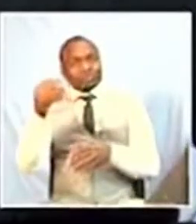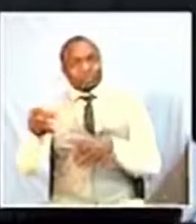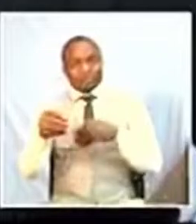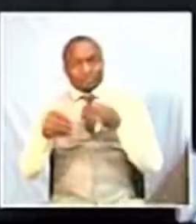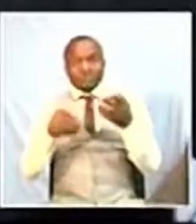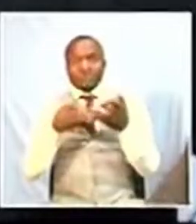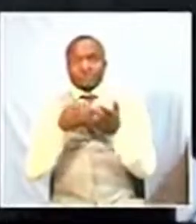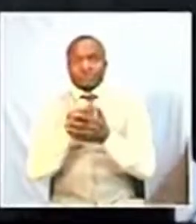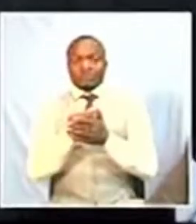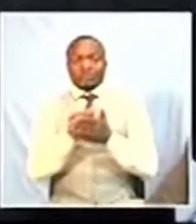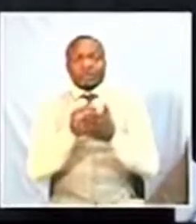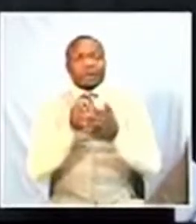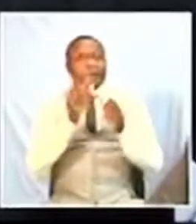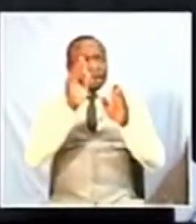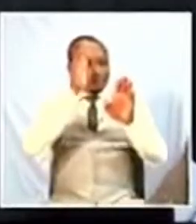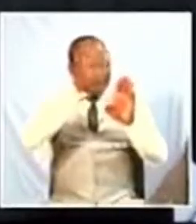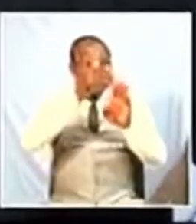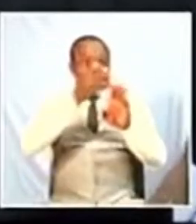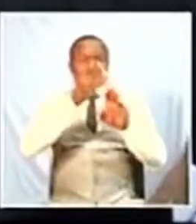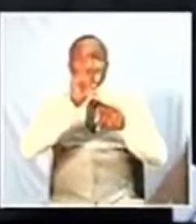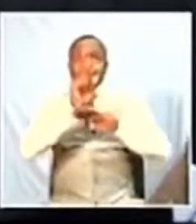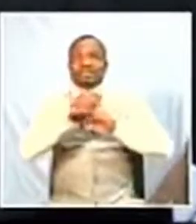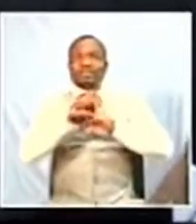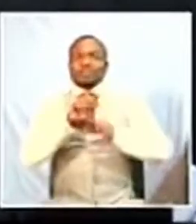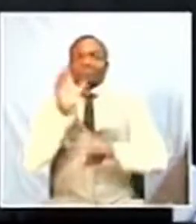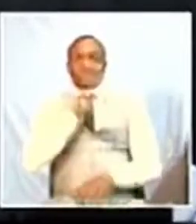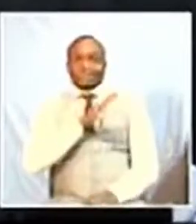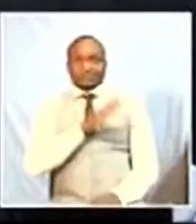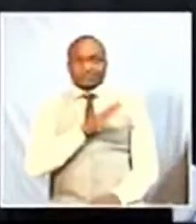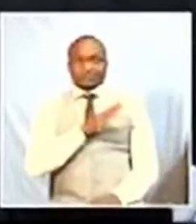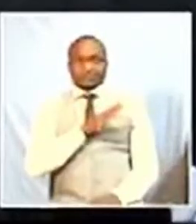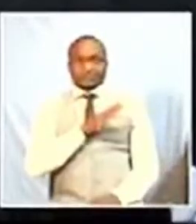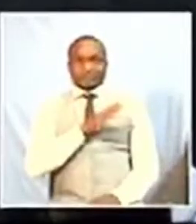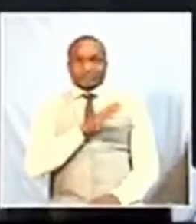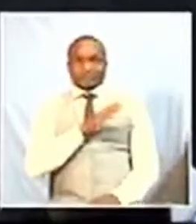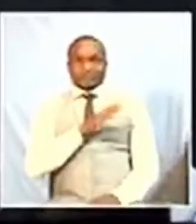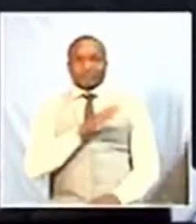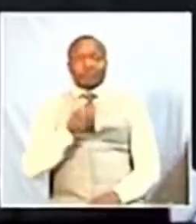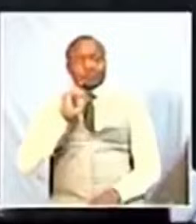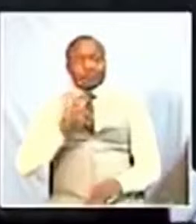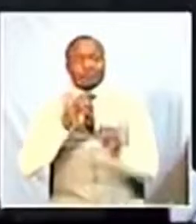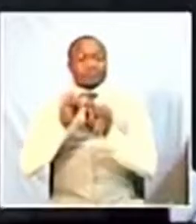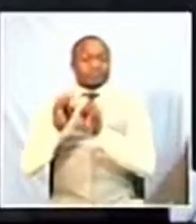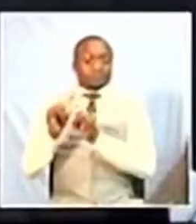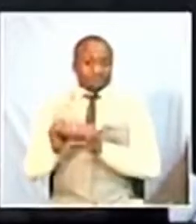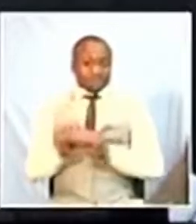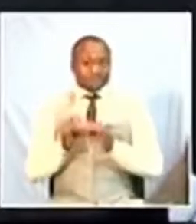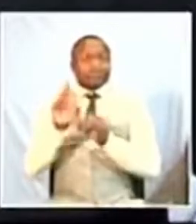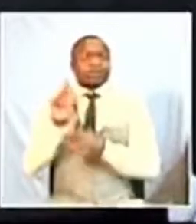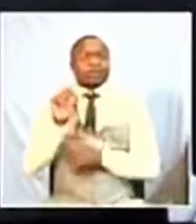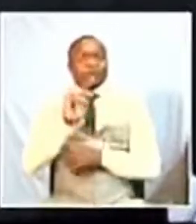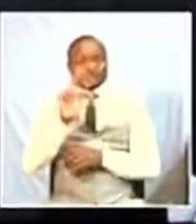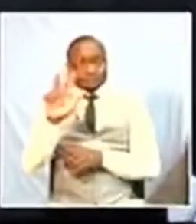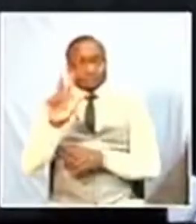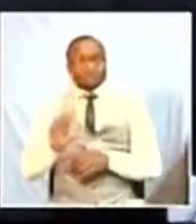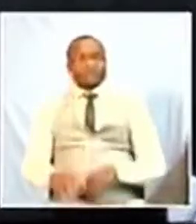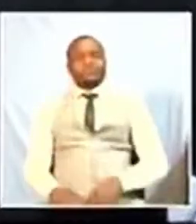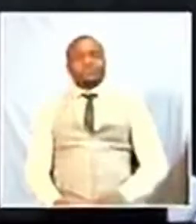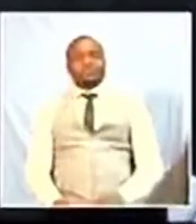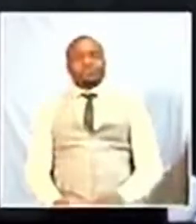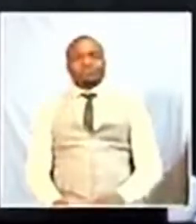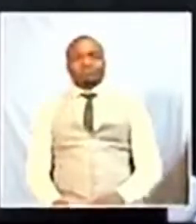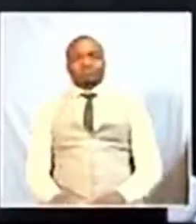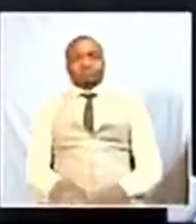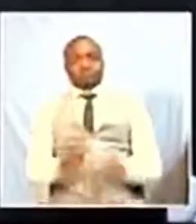funds. Committed to projects already. Yes, committed to projects that were supposed to be executed in 2023. So it